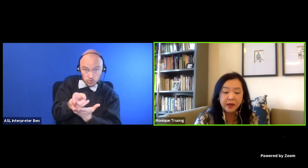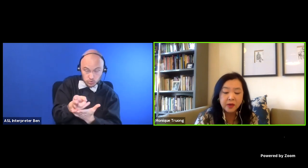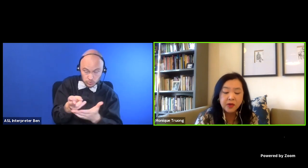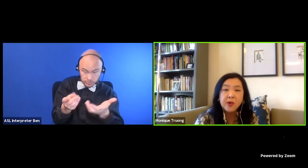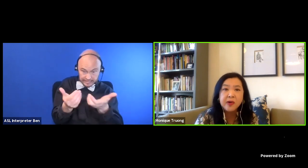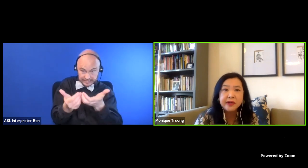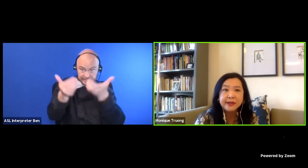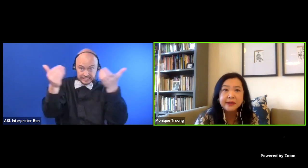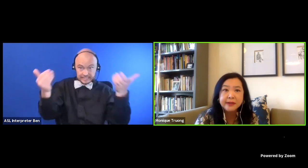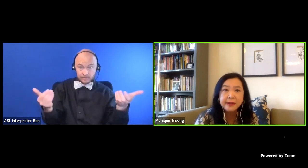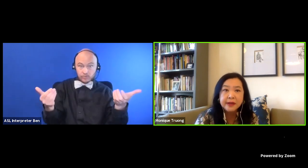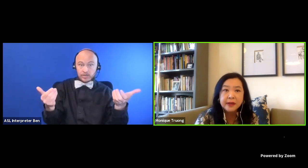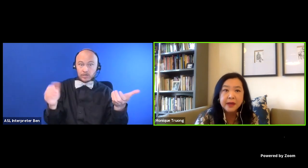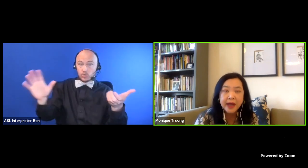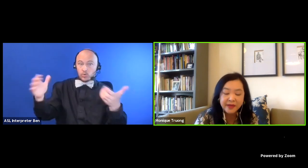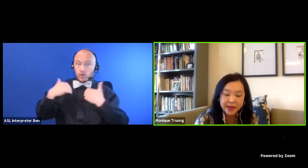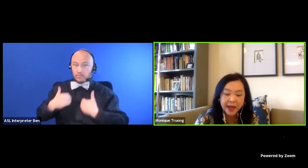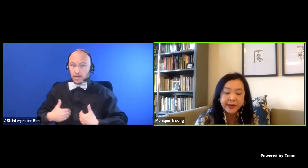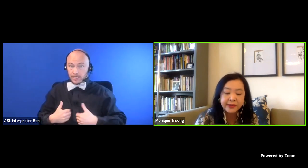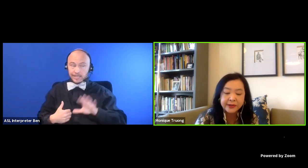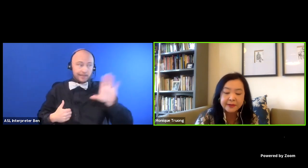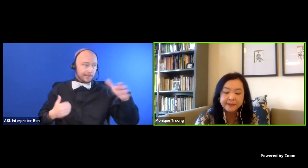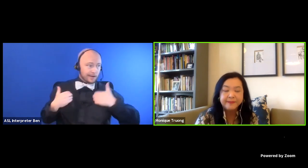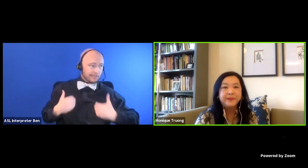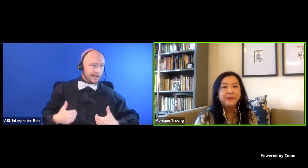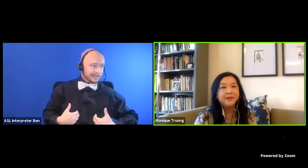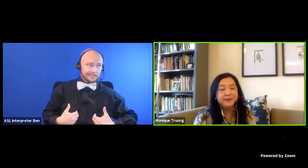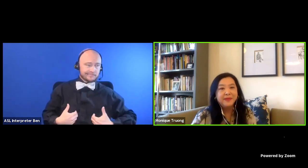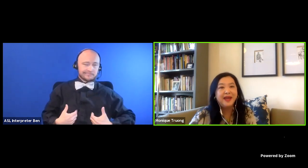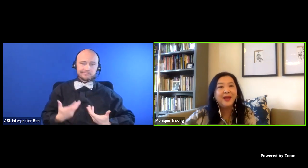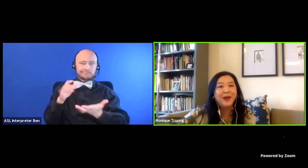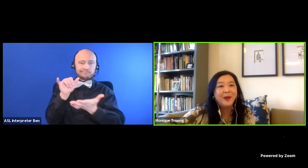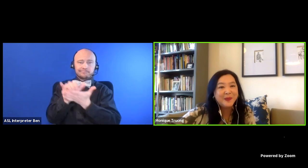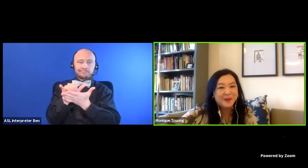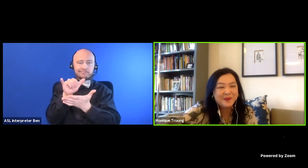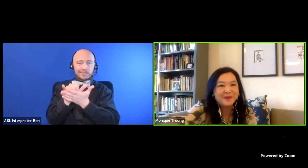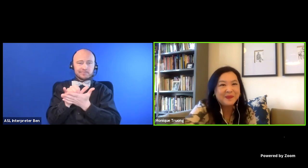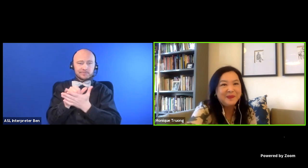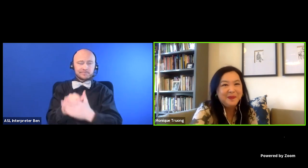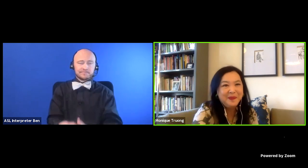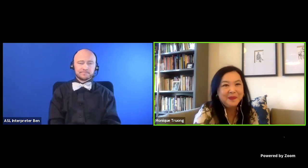separated yours and theirs. Thank you.